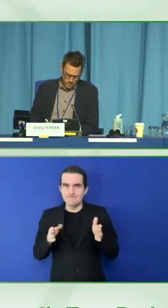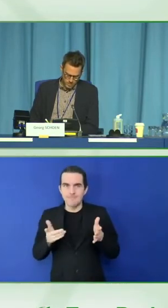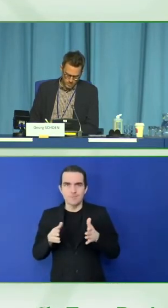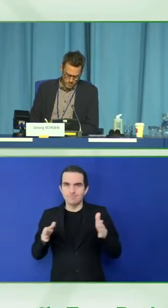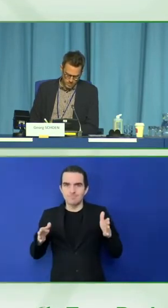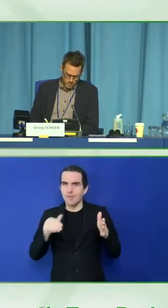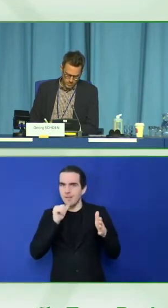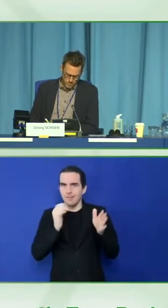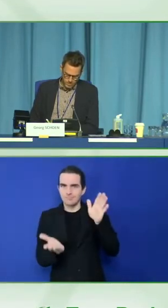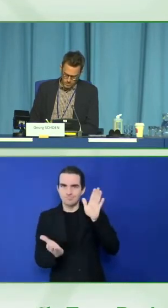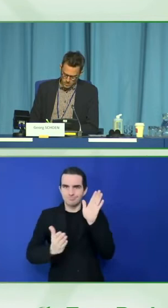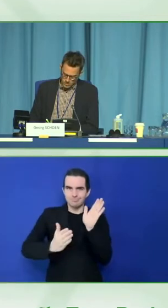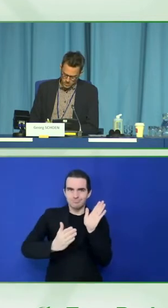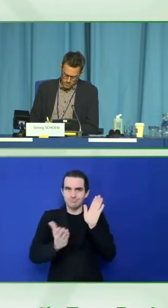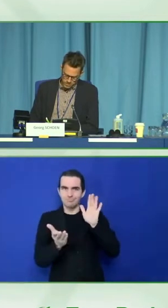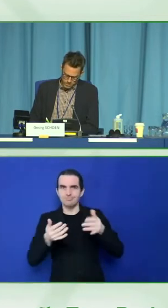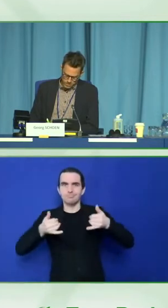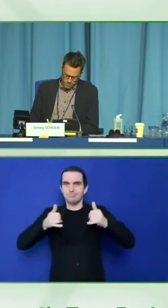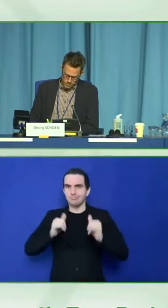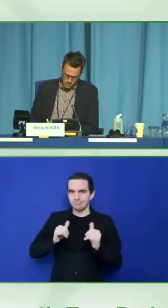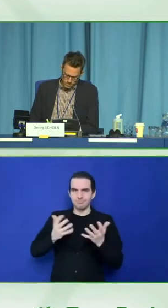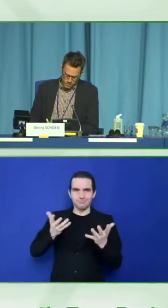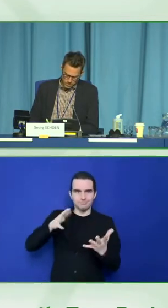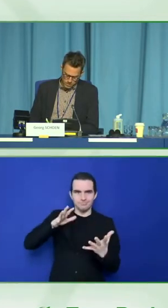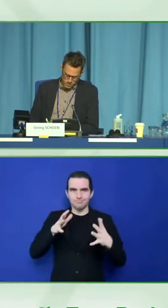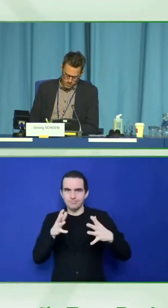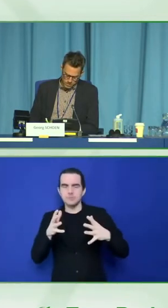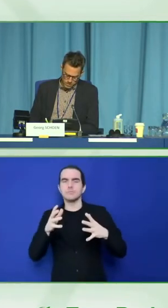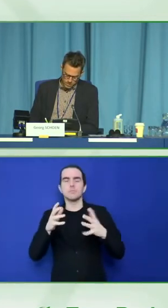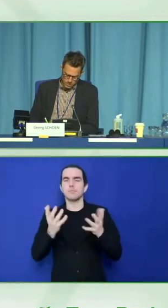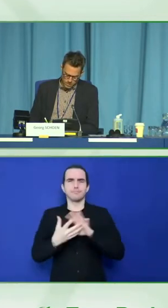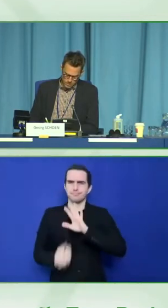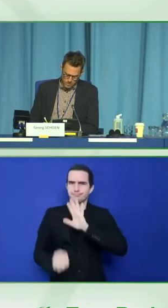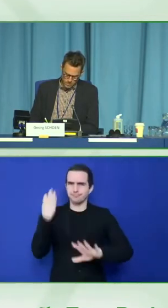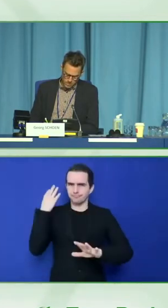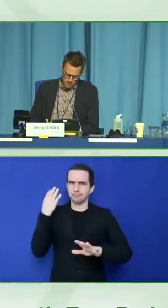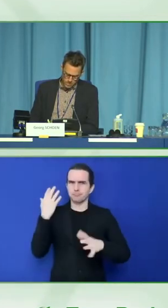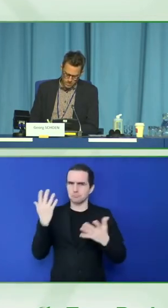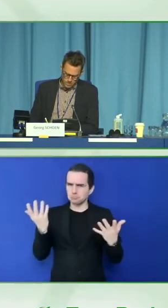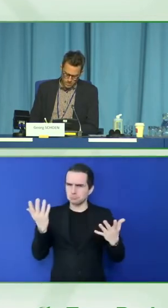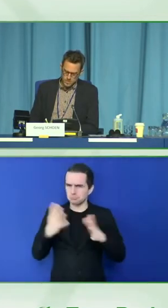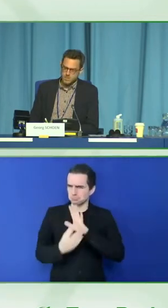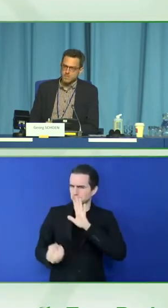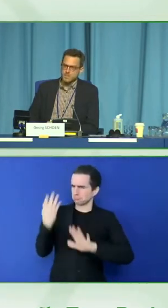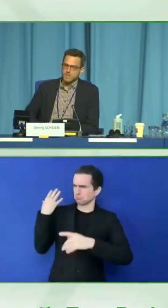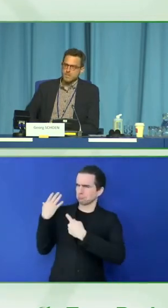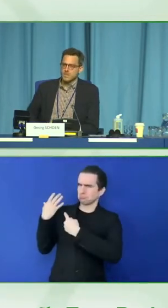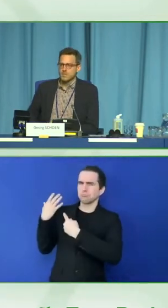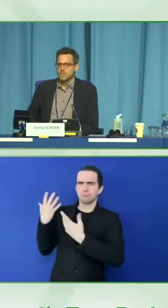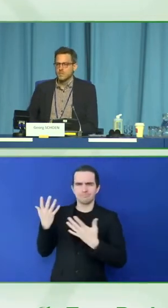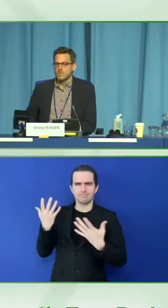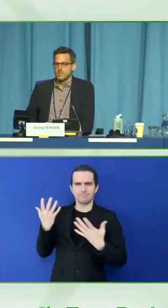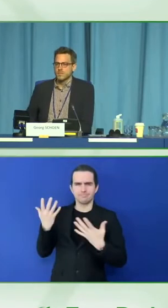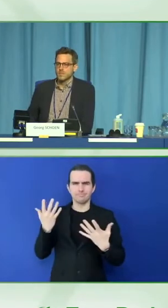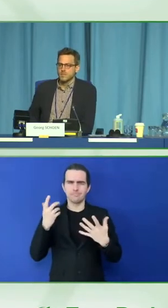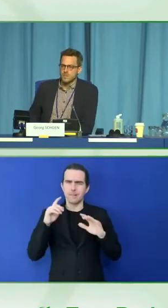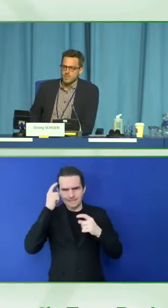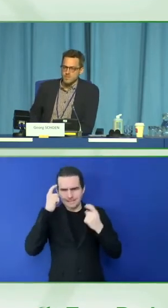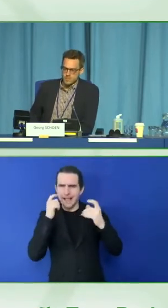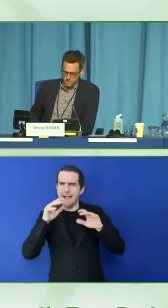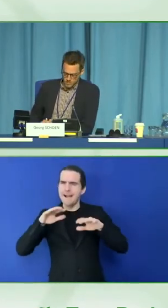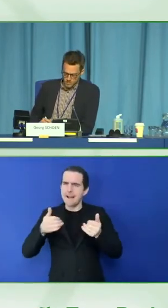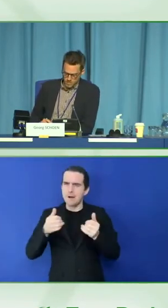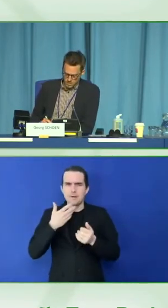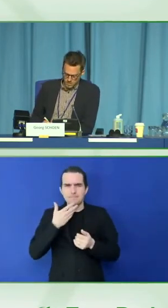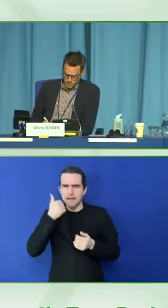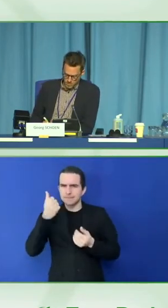the right assistive aids? I think overall, Another question is of that of distribution, of